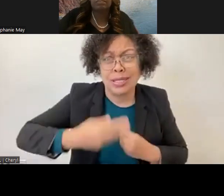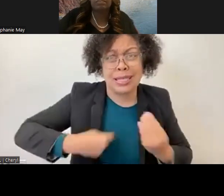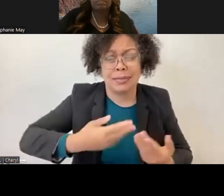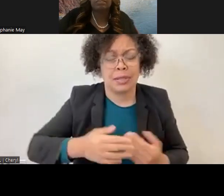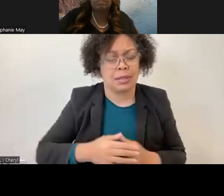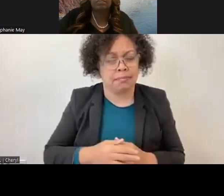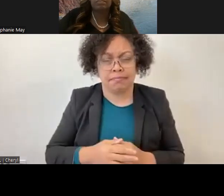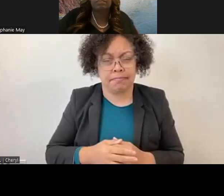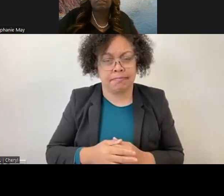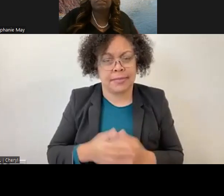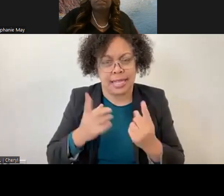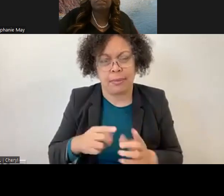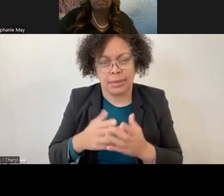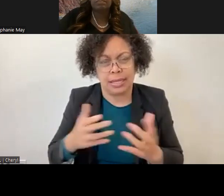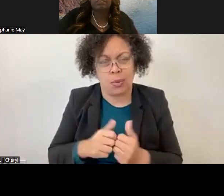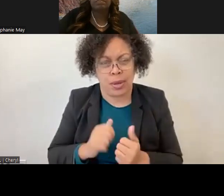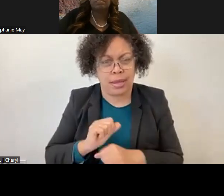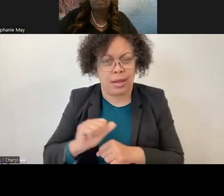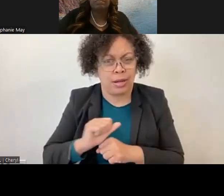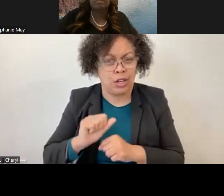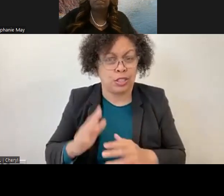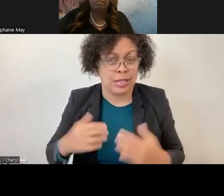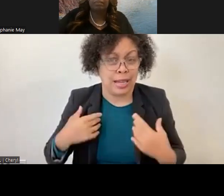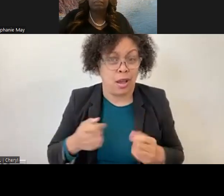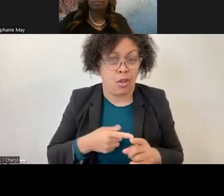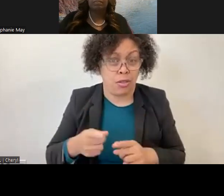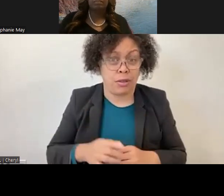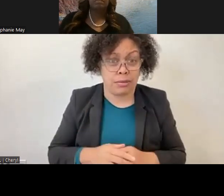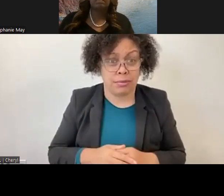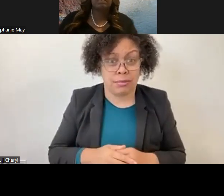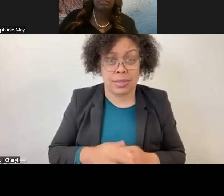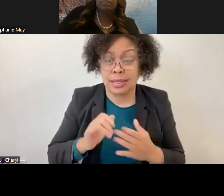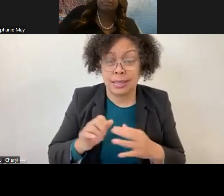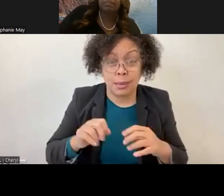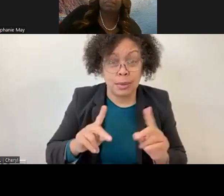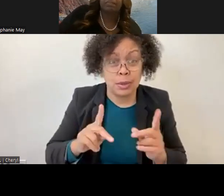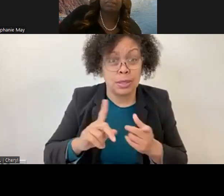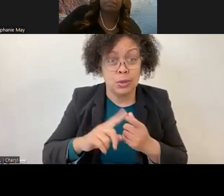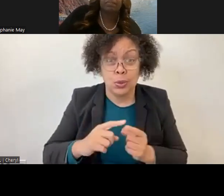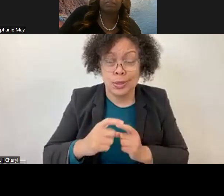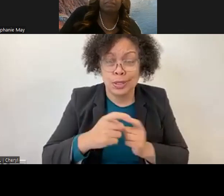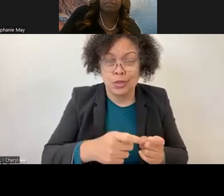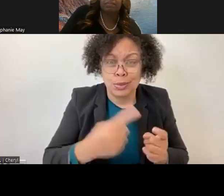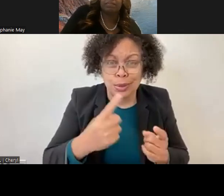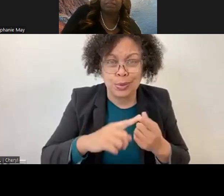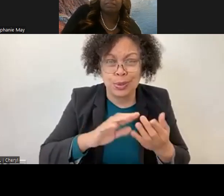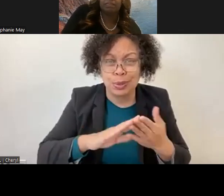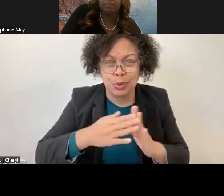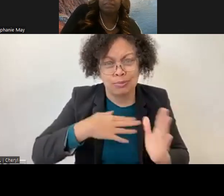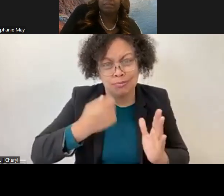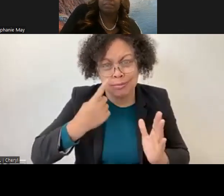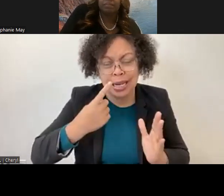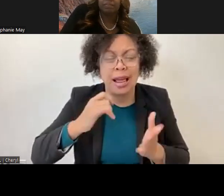health workers. This is an opportunity for them to lead and to contribute something valuable to their community. And sometimes